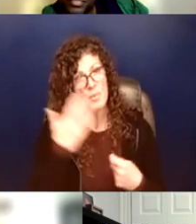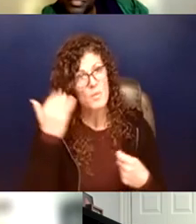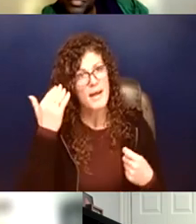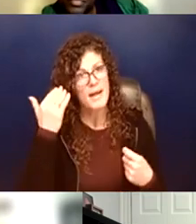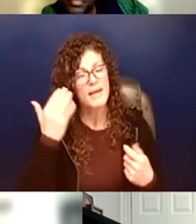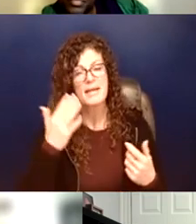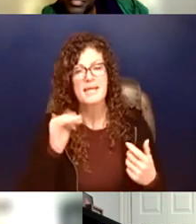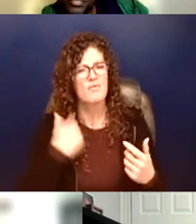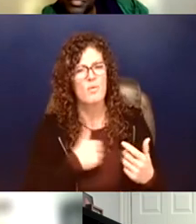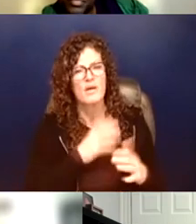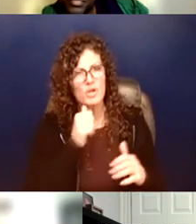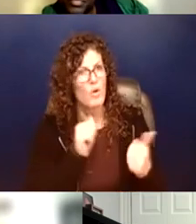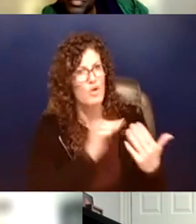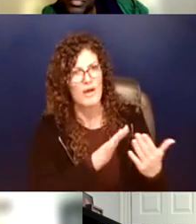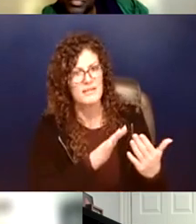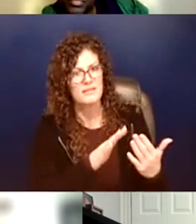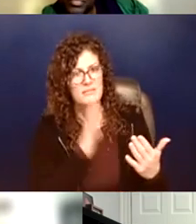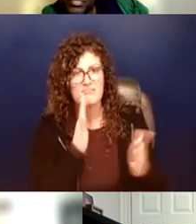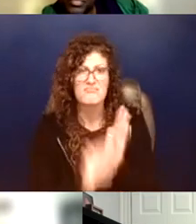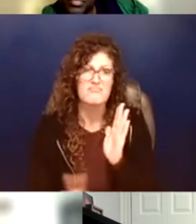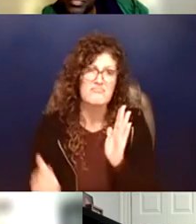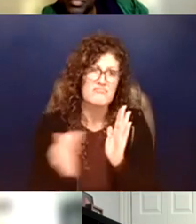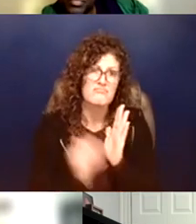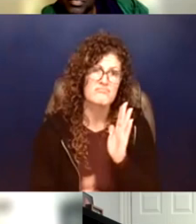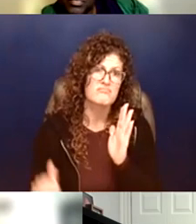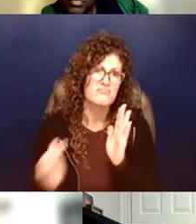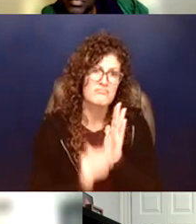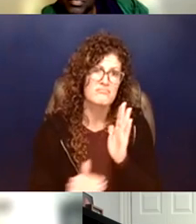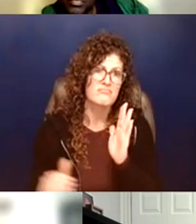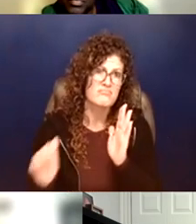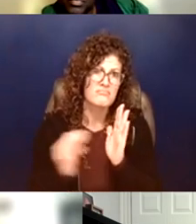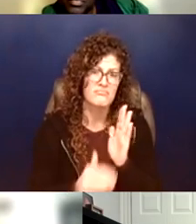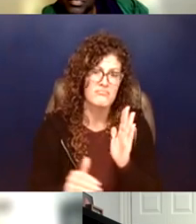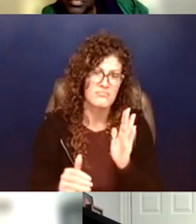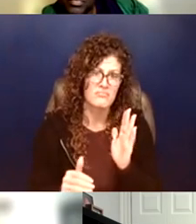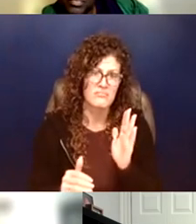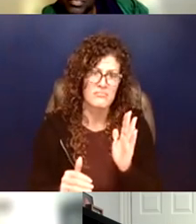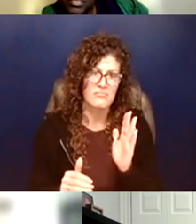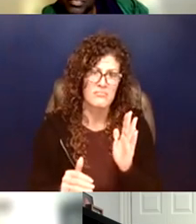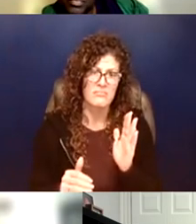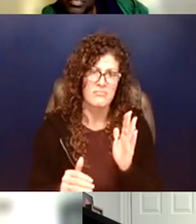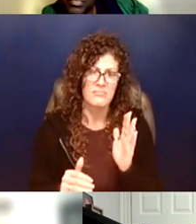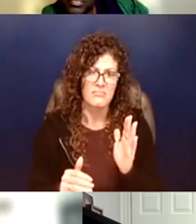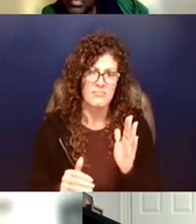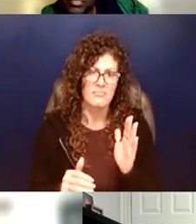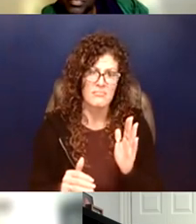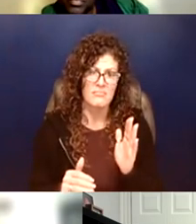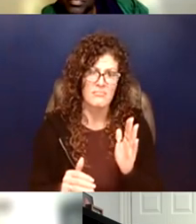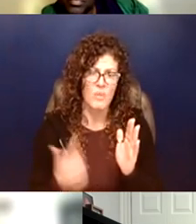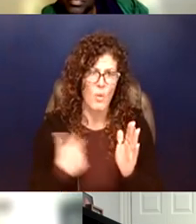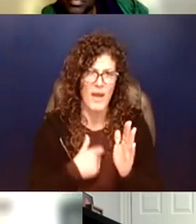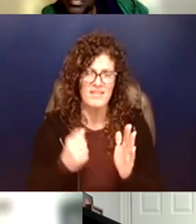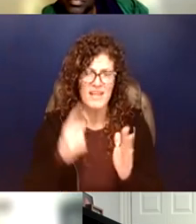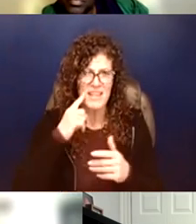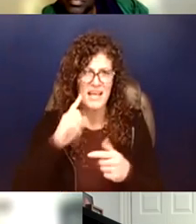if we don't address that issue, we're going to continue to see ourselves talking about what we think is our good qualities in the